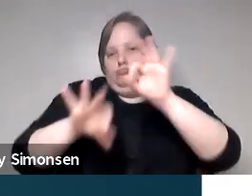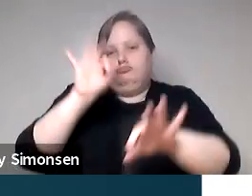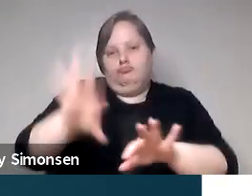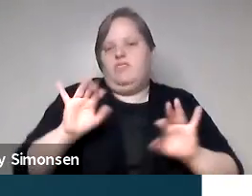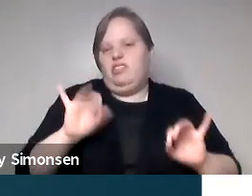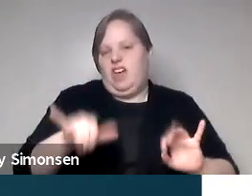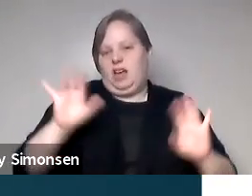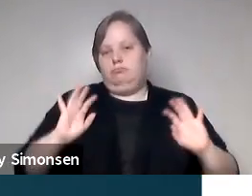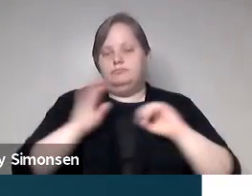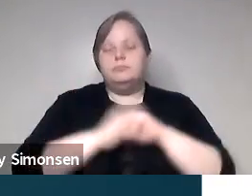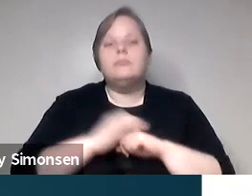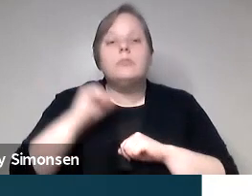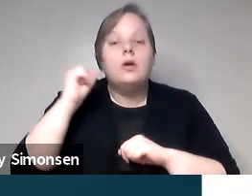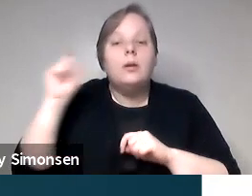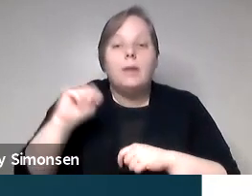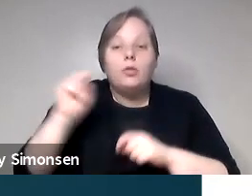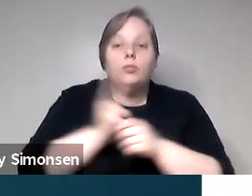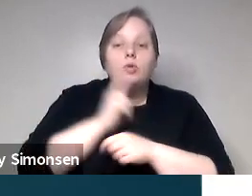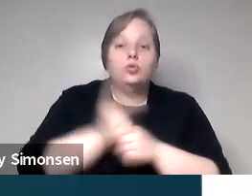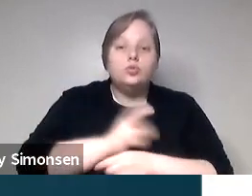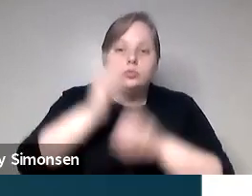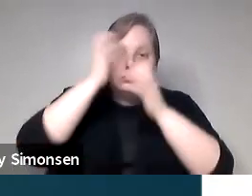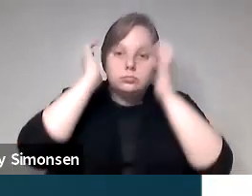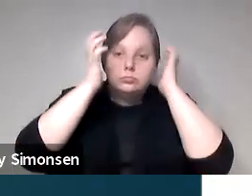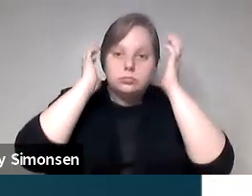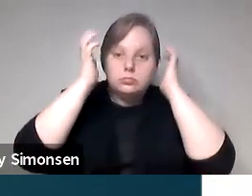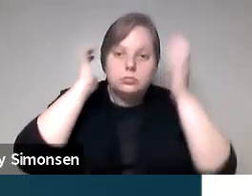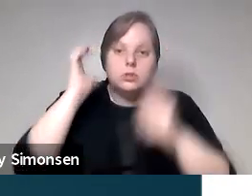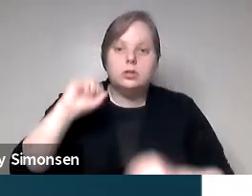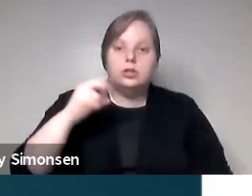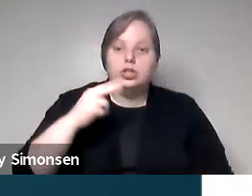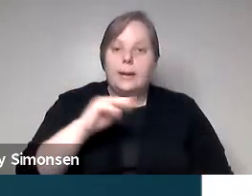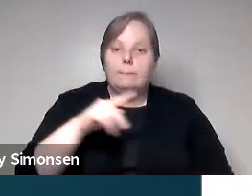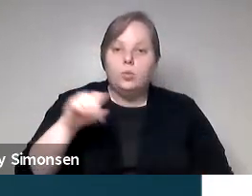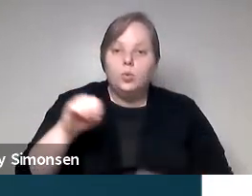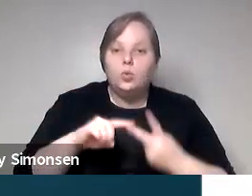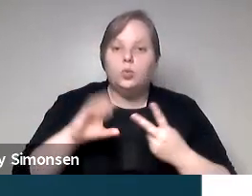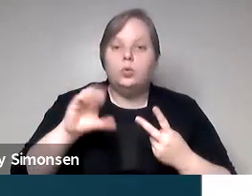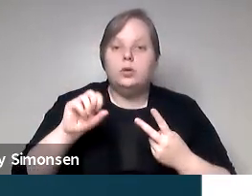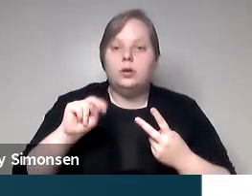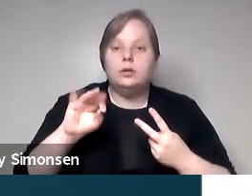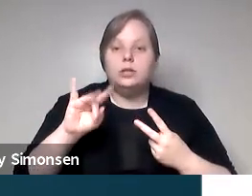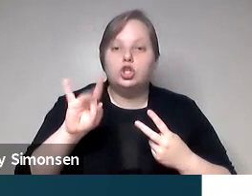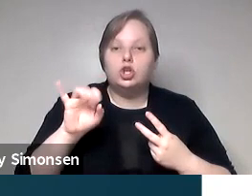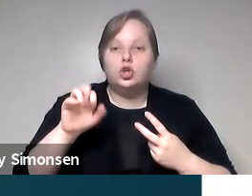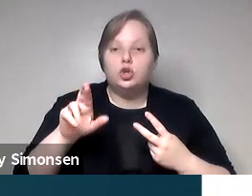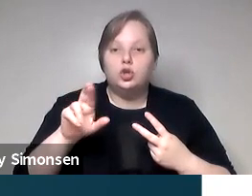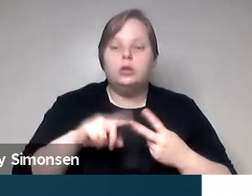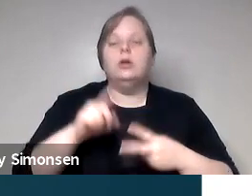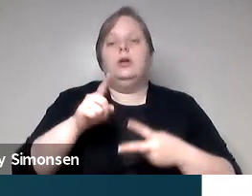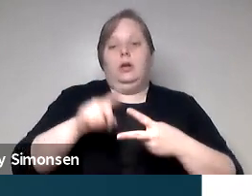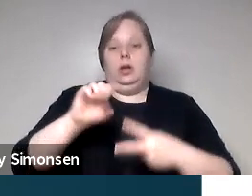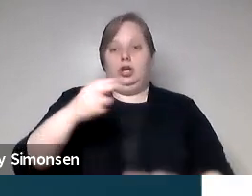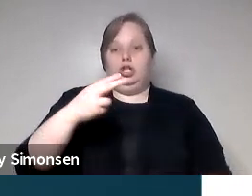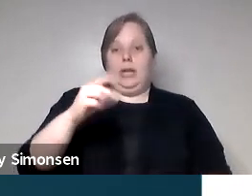use shampoo and conditioner. A simple way to keep them organized is have your shampoo on the side of the tub by